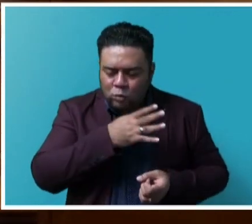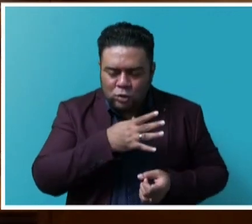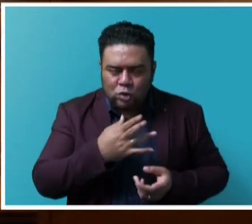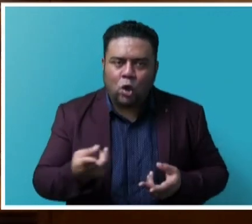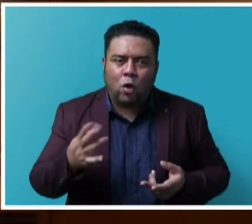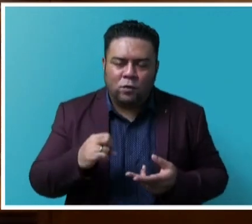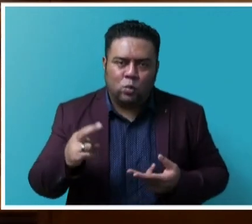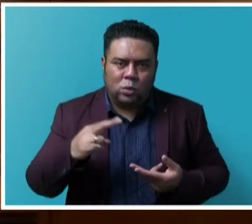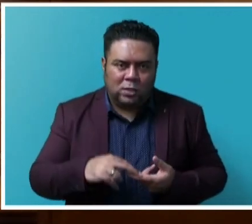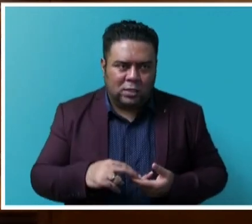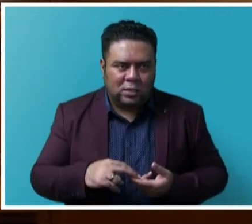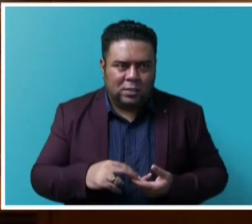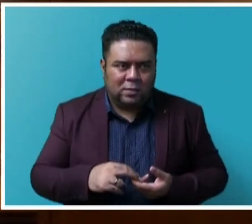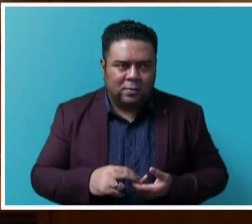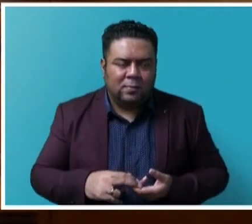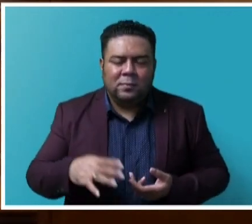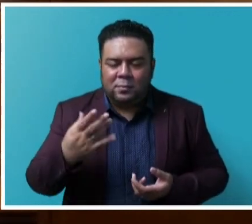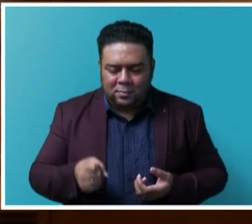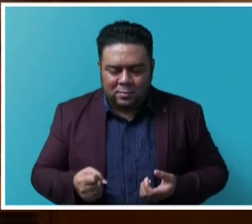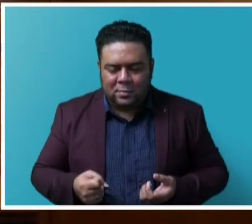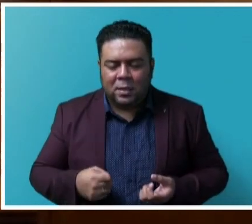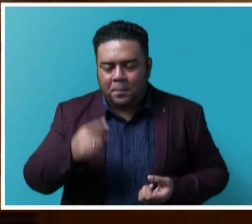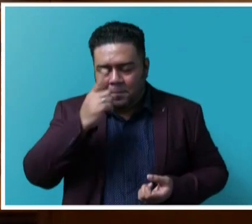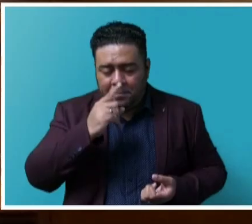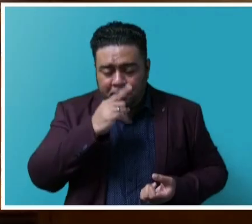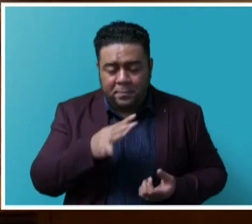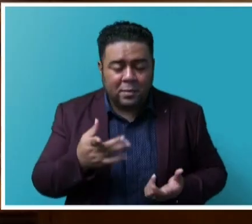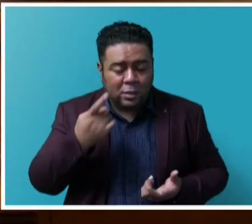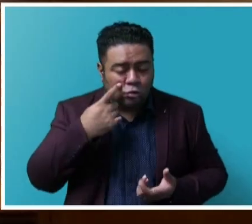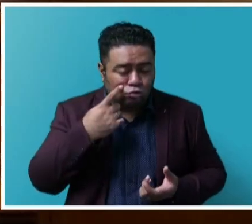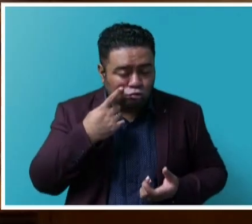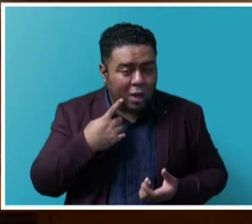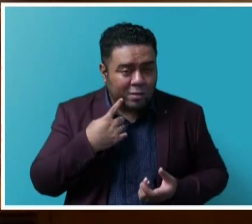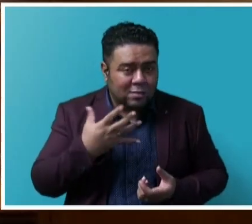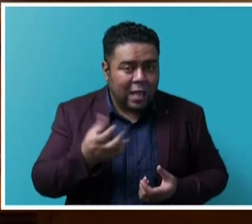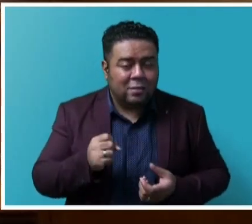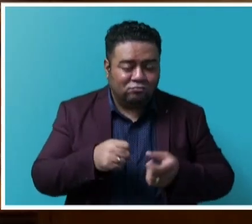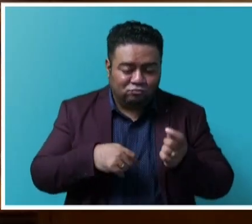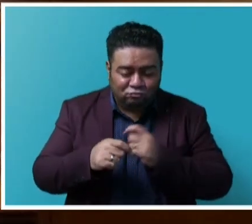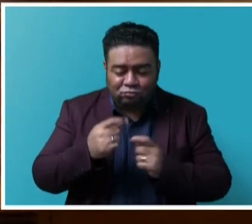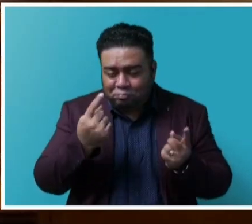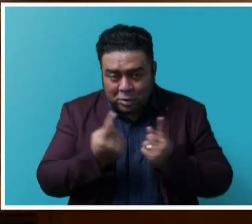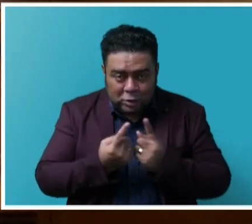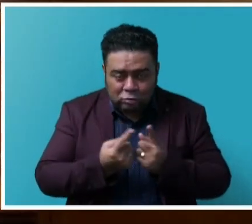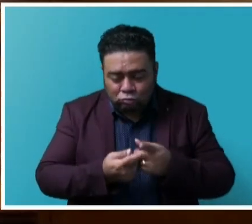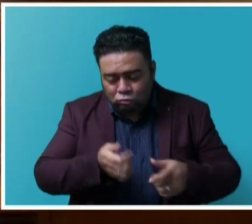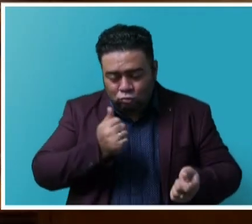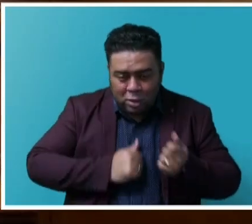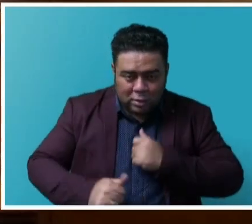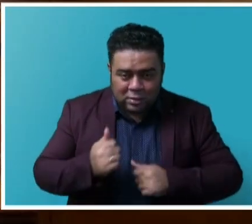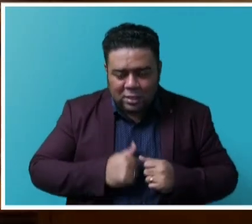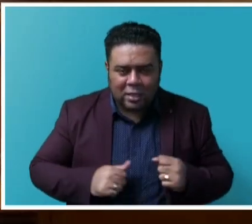unity. It has been exactly those moments of trials and pain that have inspired